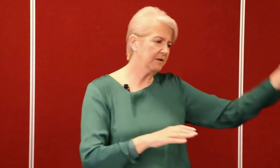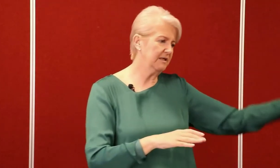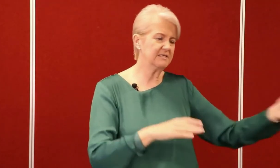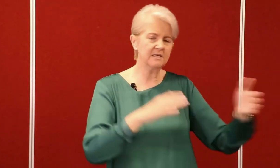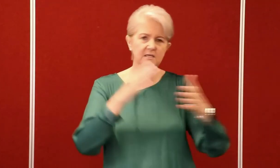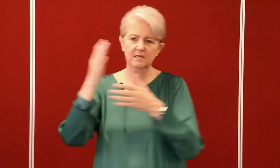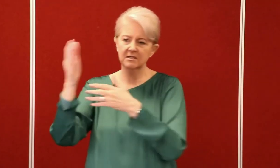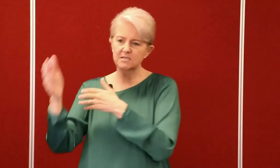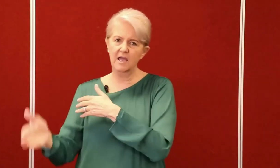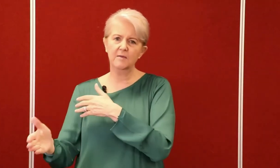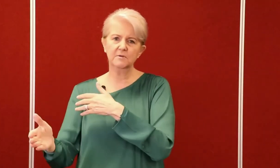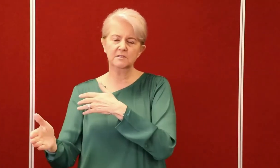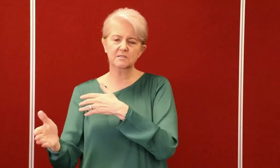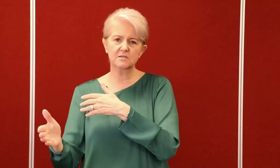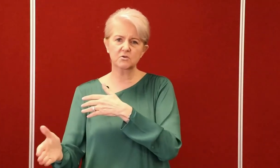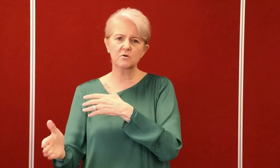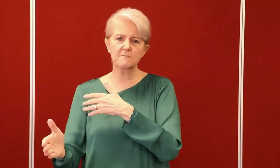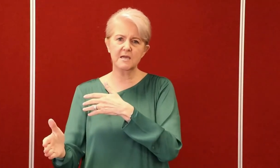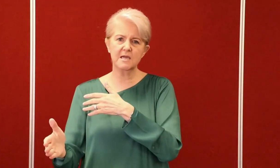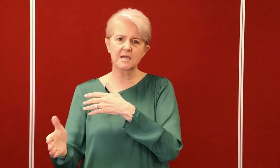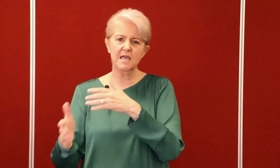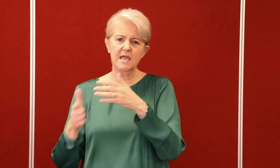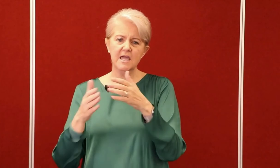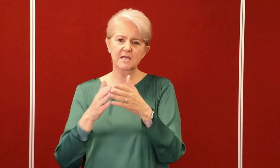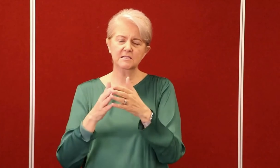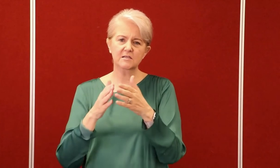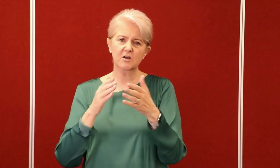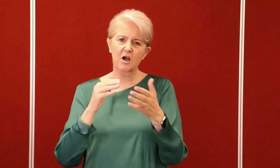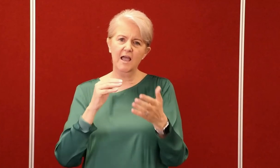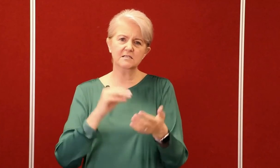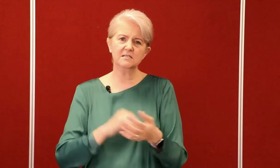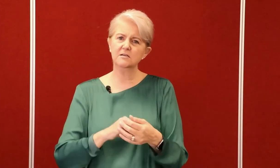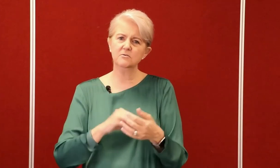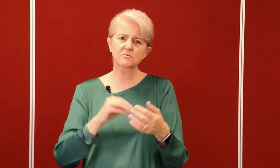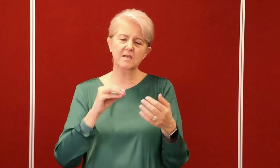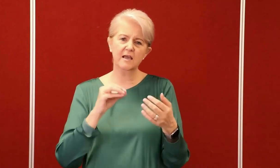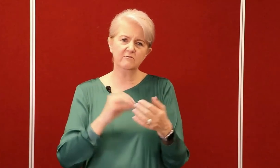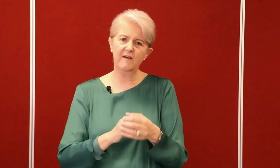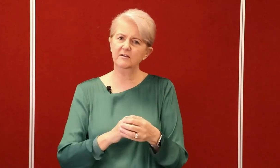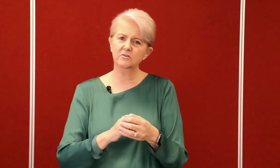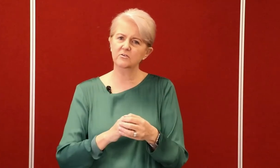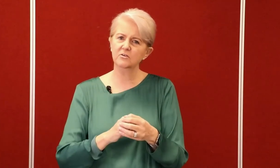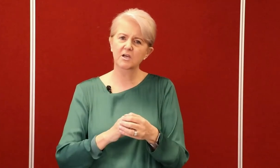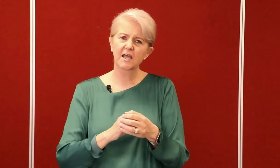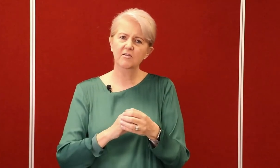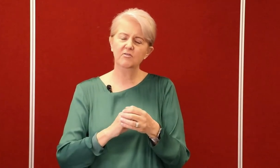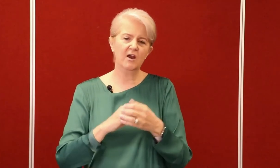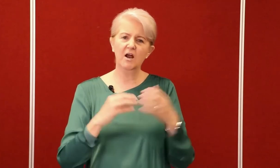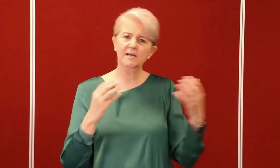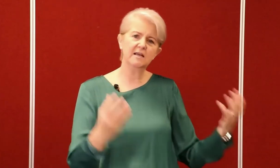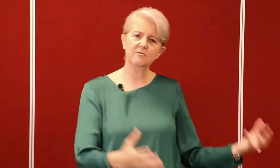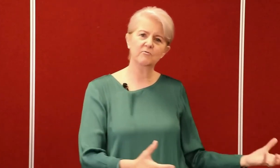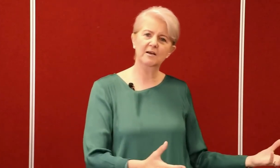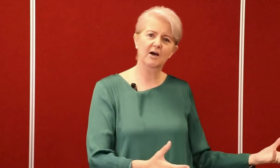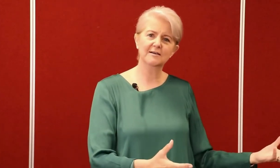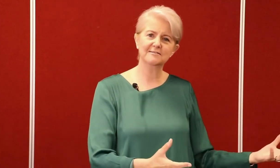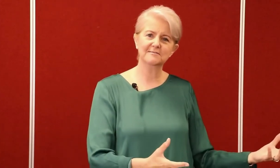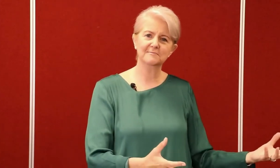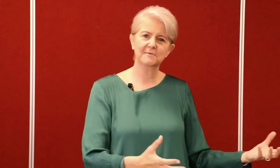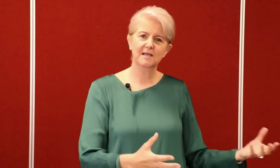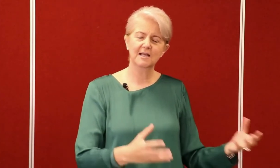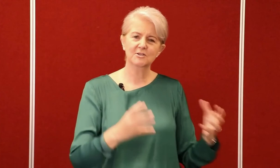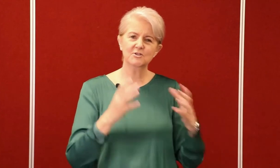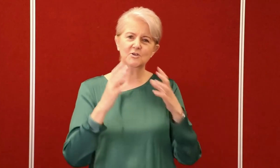moving from policing to ambulance has taught me is that I had skills and value that I didn't even